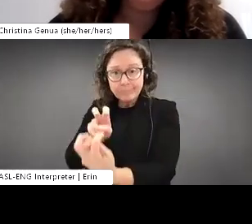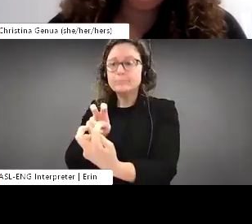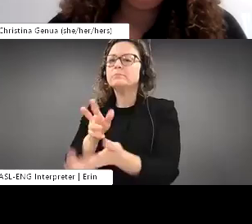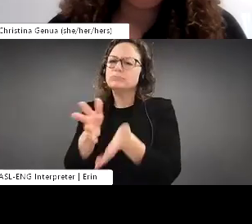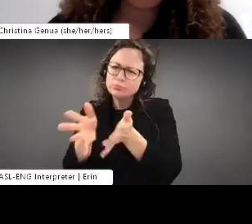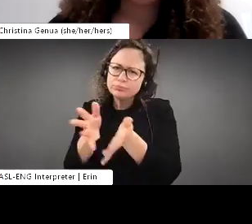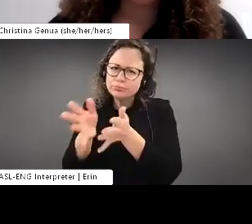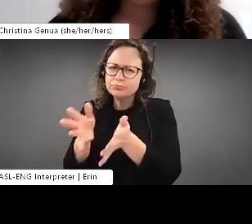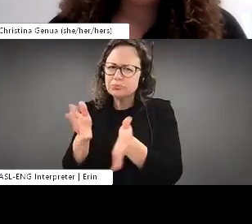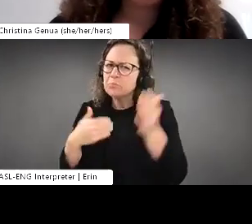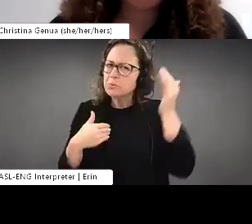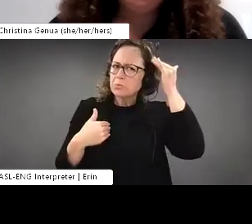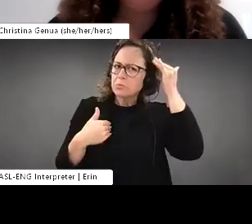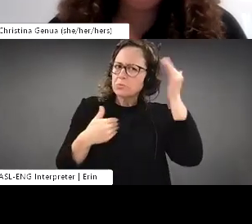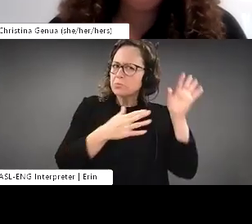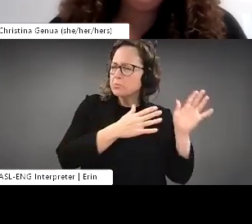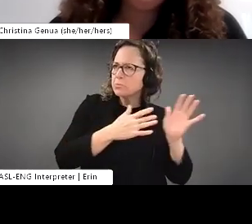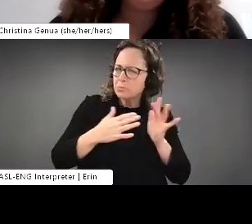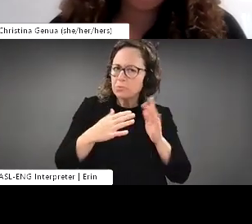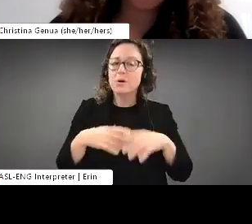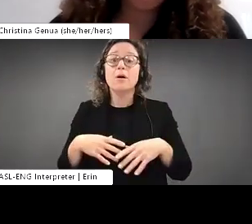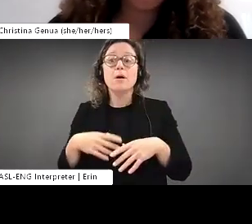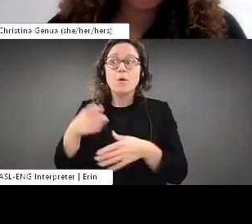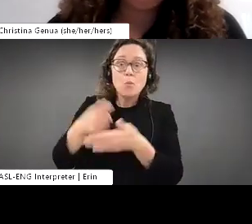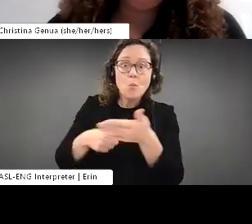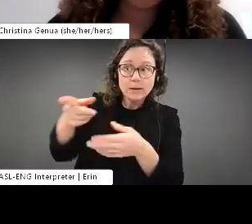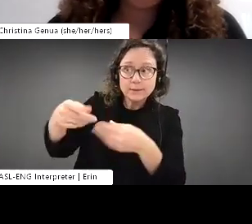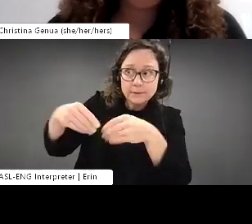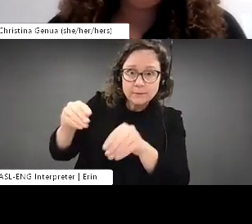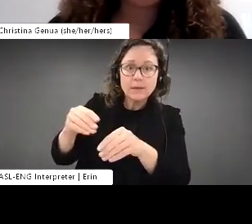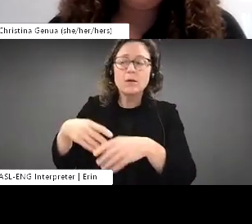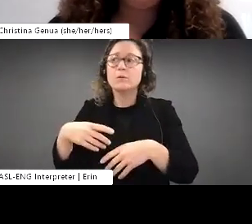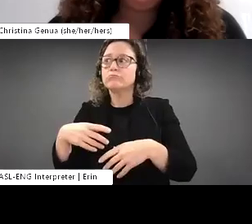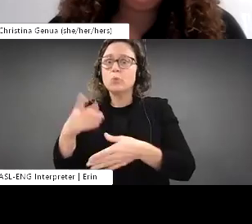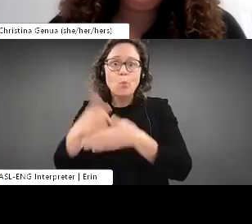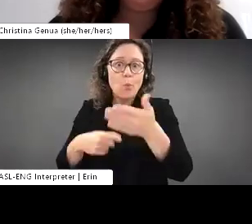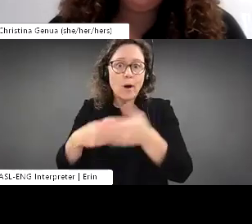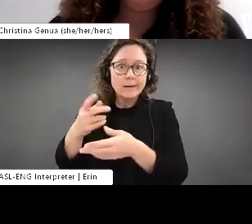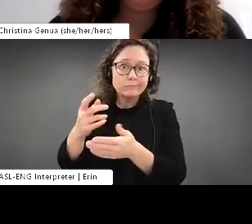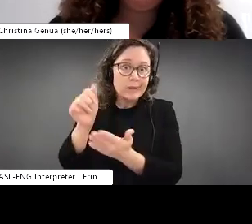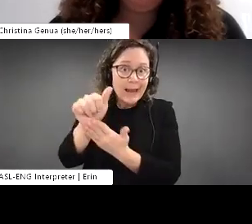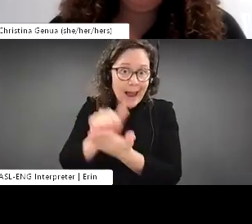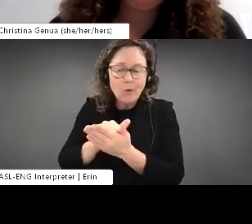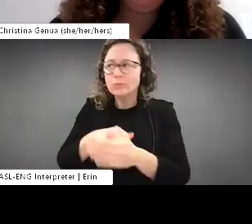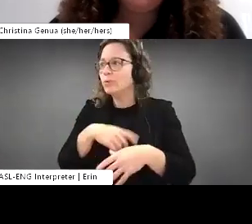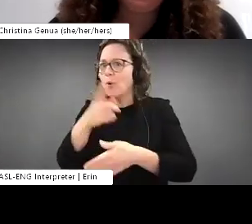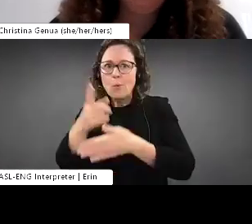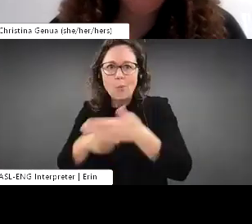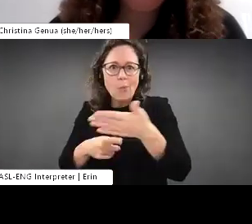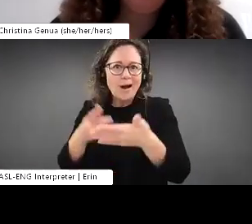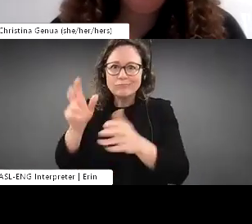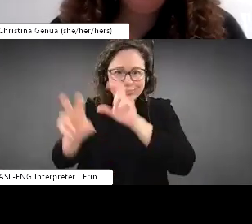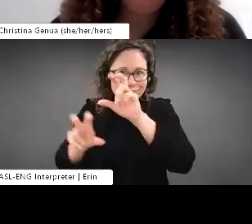that the right product and or service um, is provided to the customer for the right